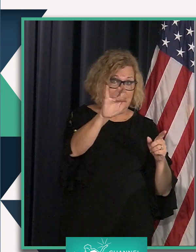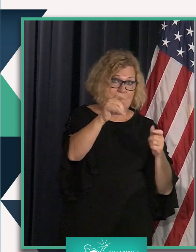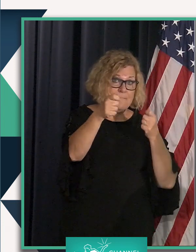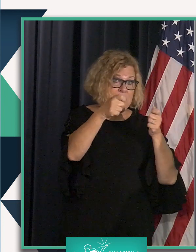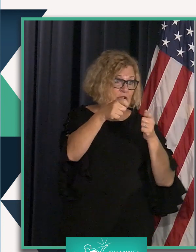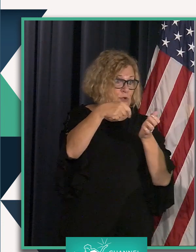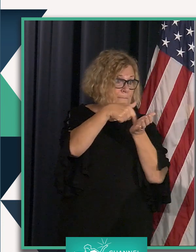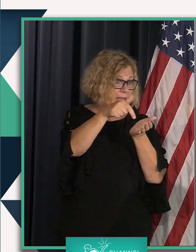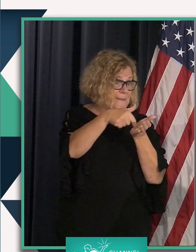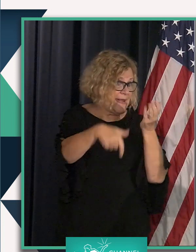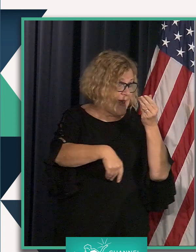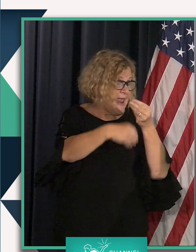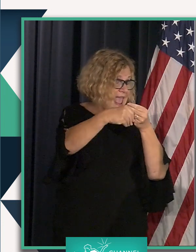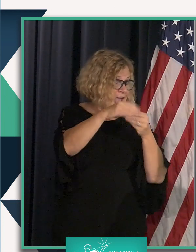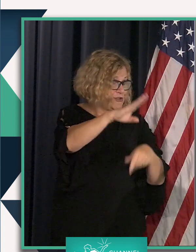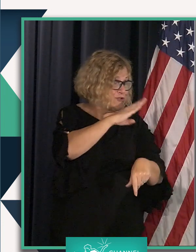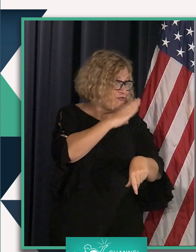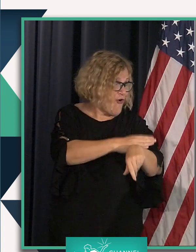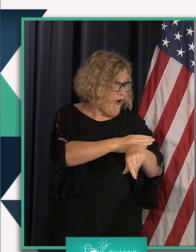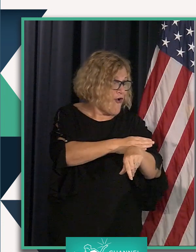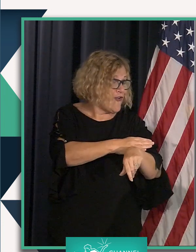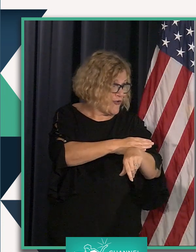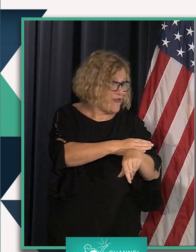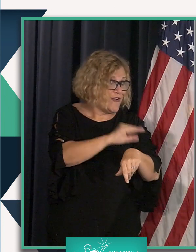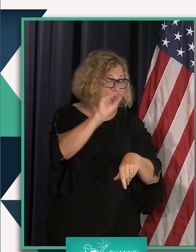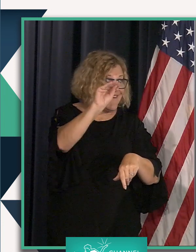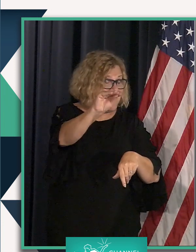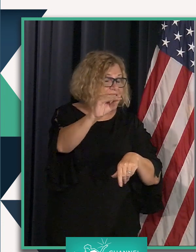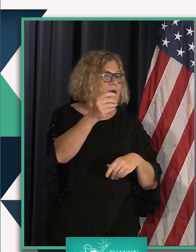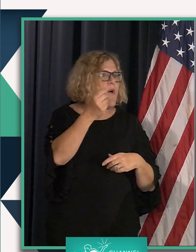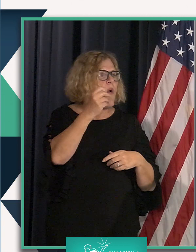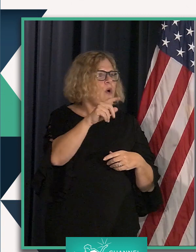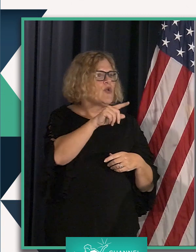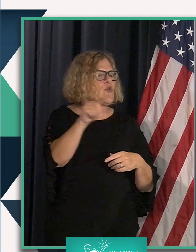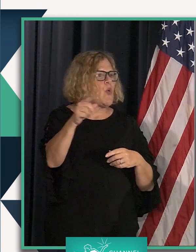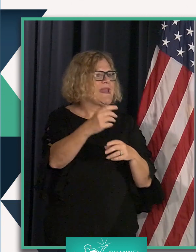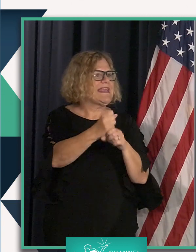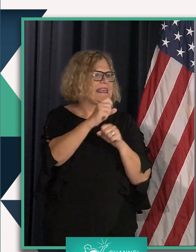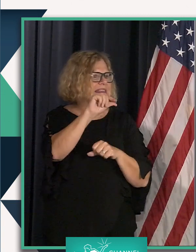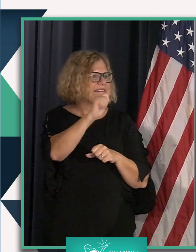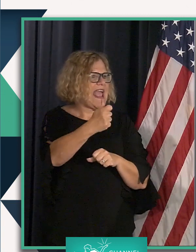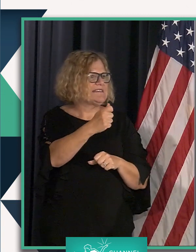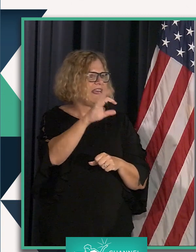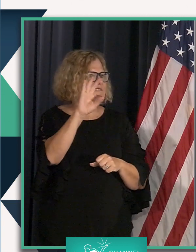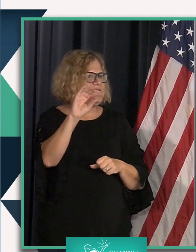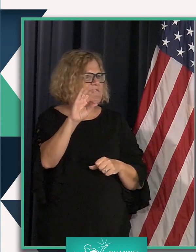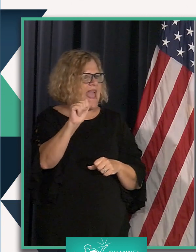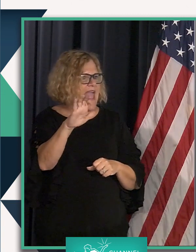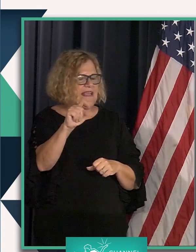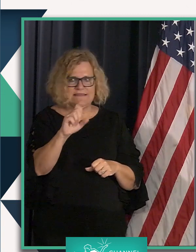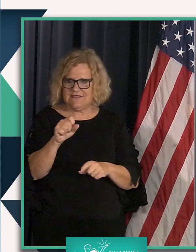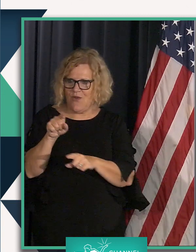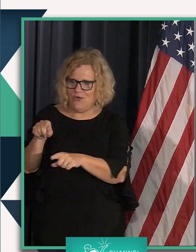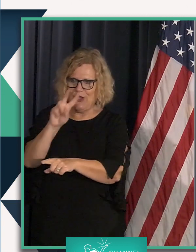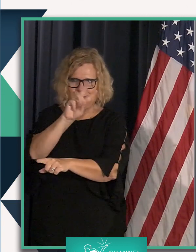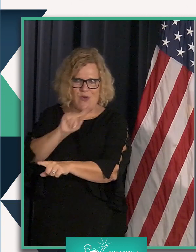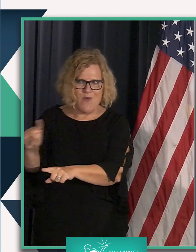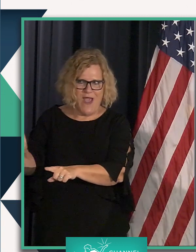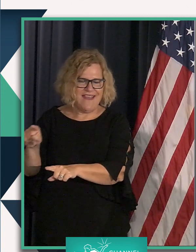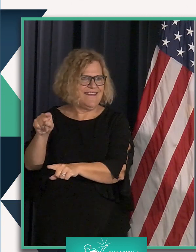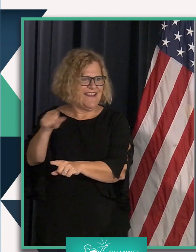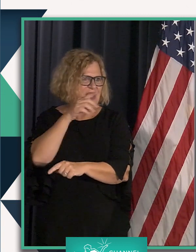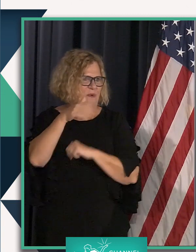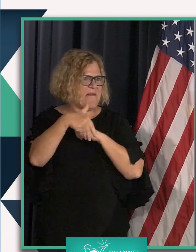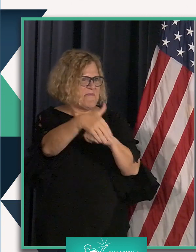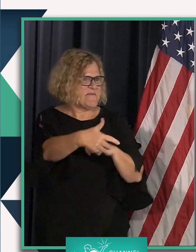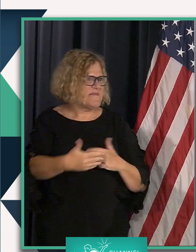Payments button and add your daughter in, Okay. Or you go to getthethaxfax.org or dial 211, and Matt will do